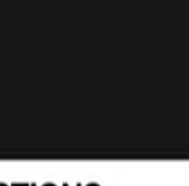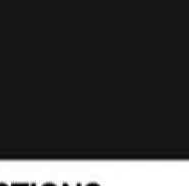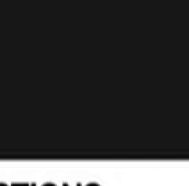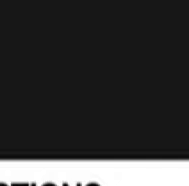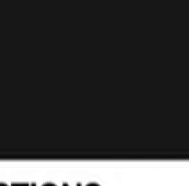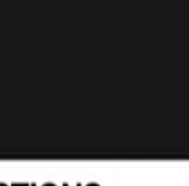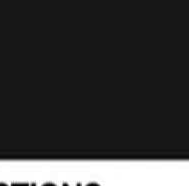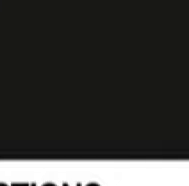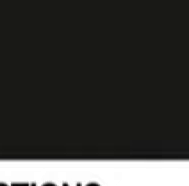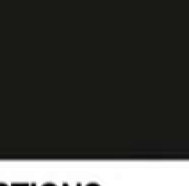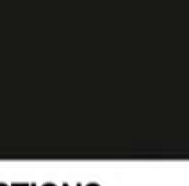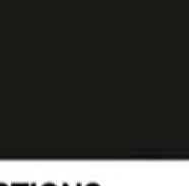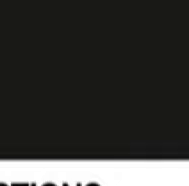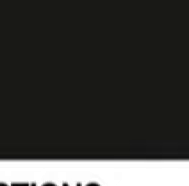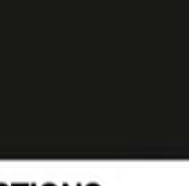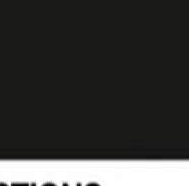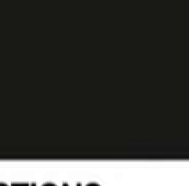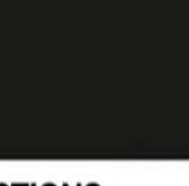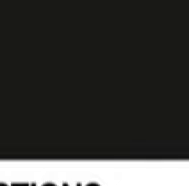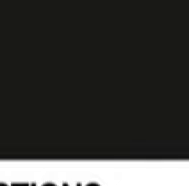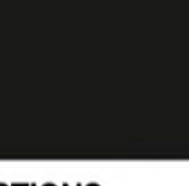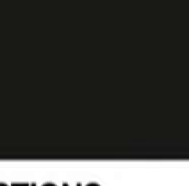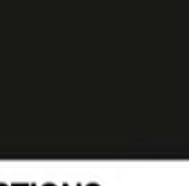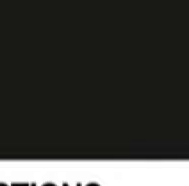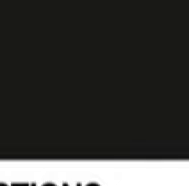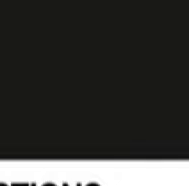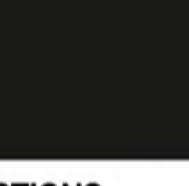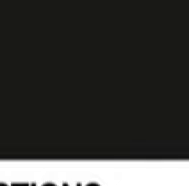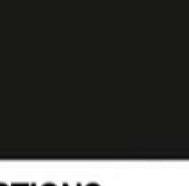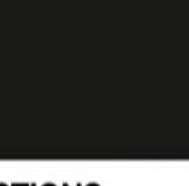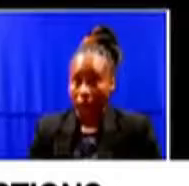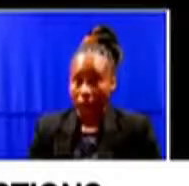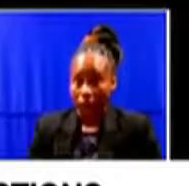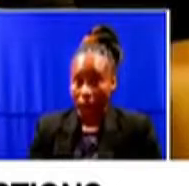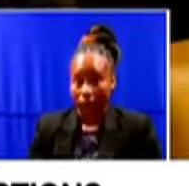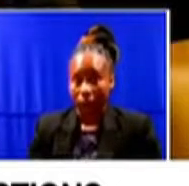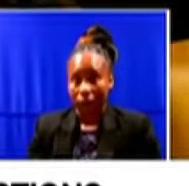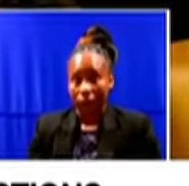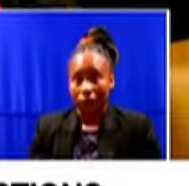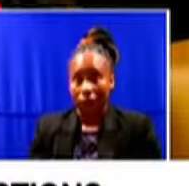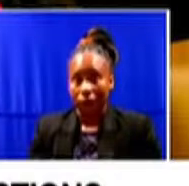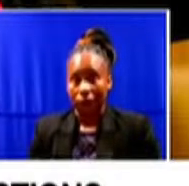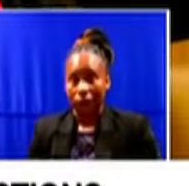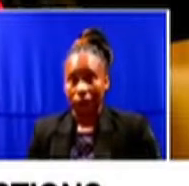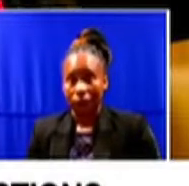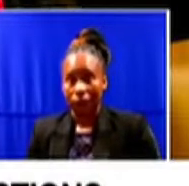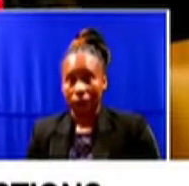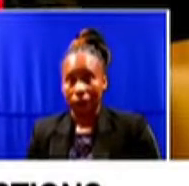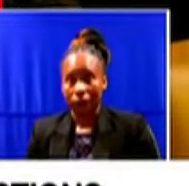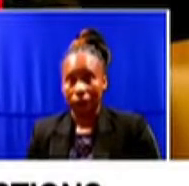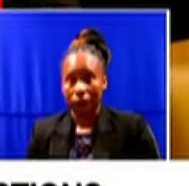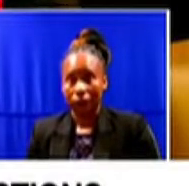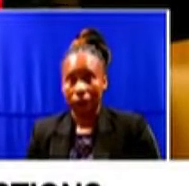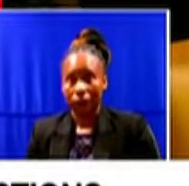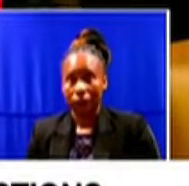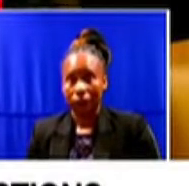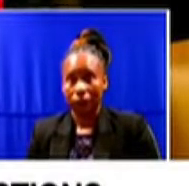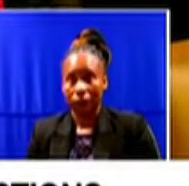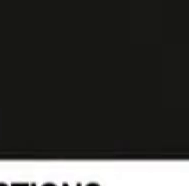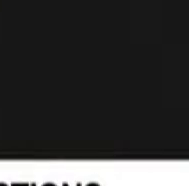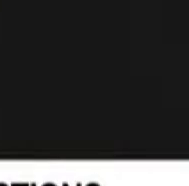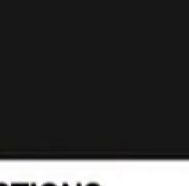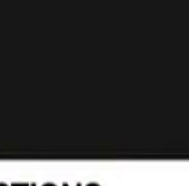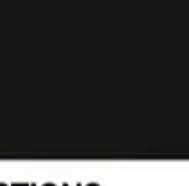Honorable Shivambu, you are out of order to use that language. Who gives you the right to use that language?